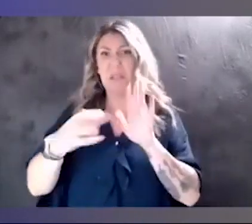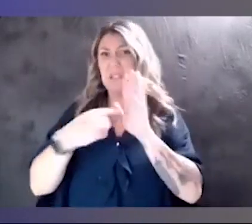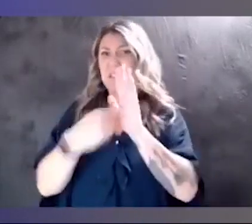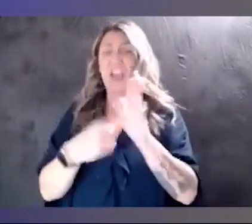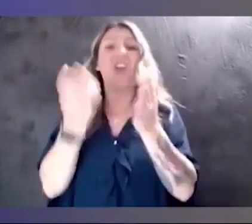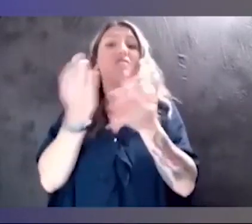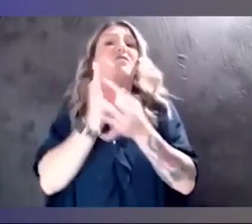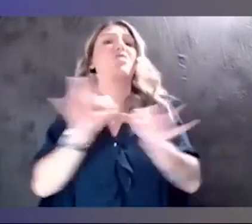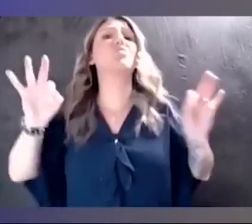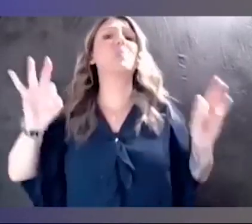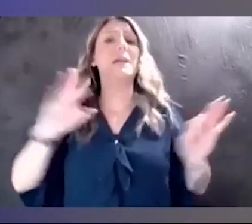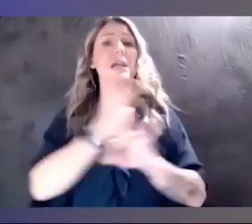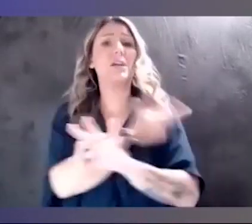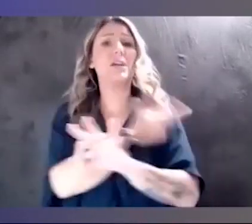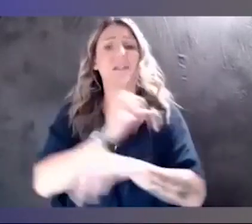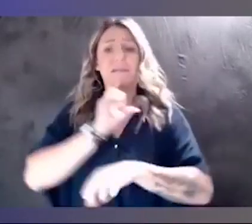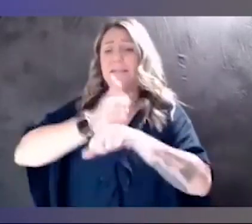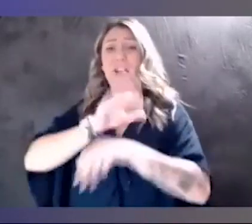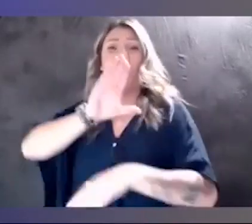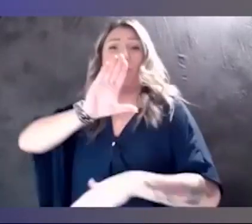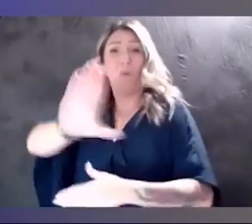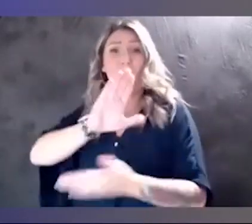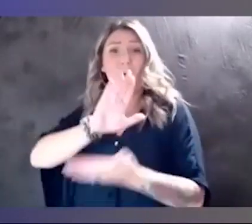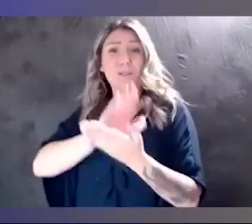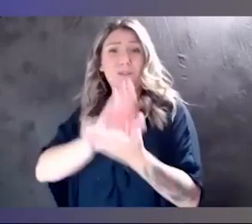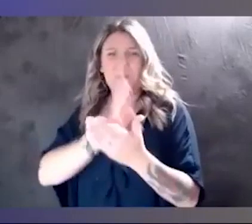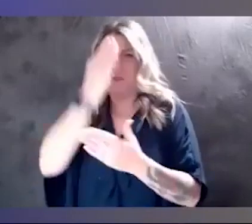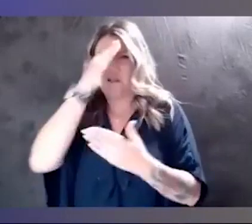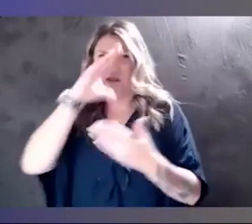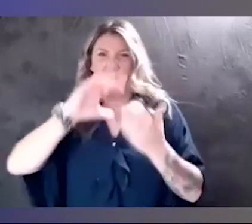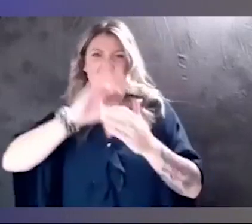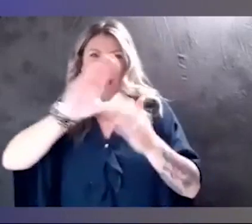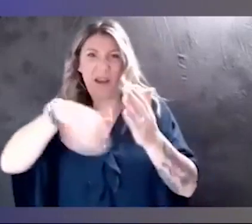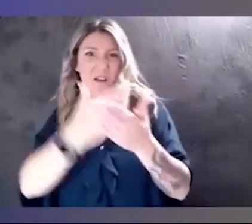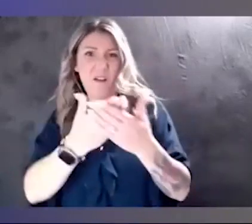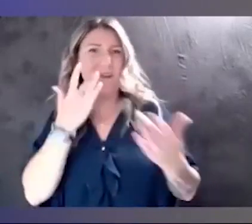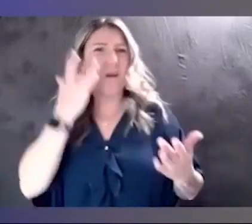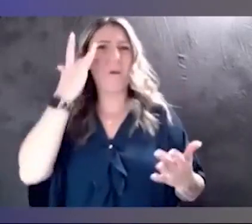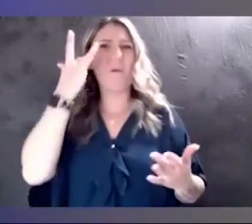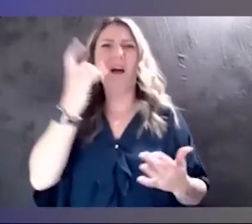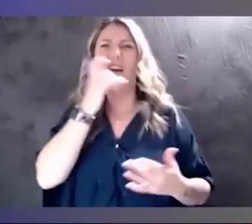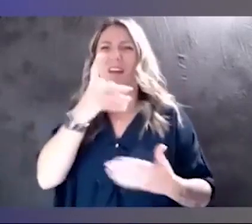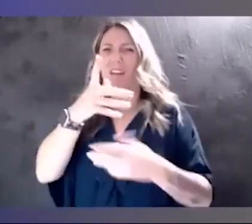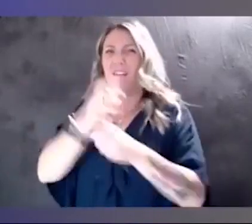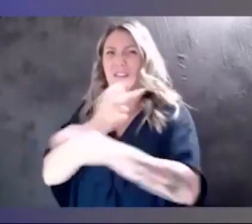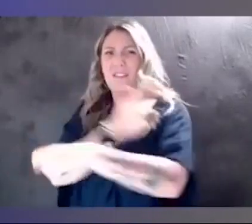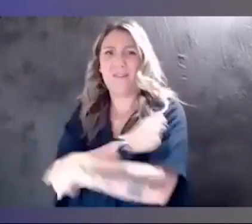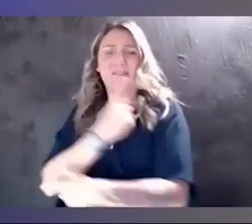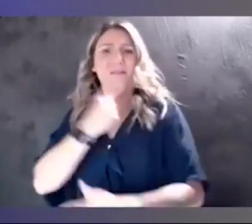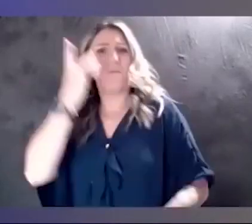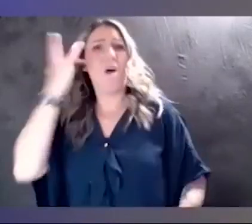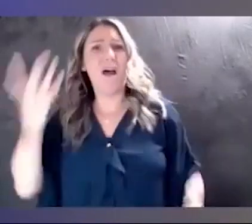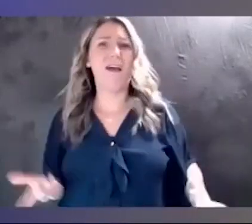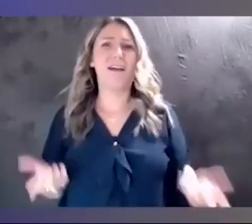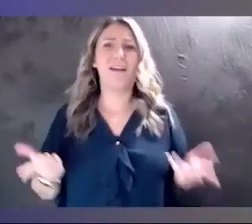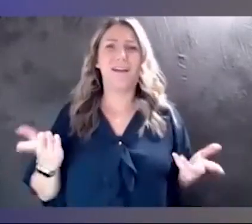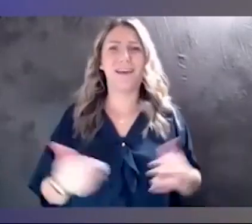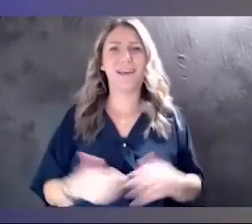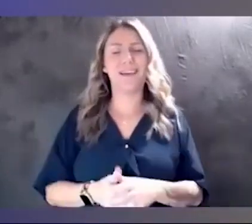vaccination. We're setting it up at your school. You know how to get there. Why aren't they coming over and getting that vaccination? So we need to make